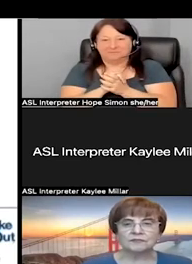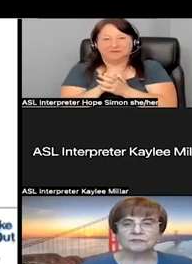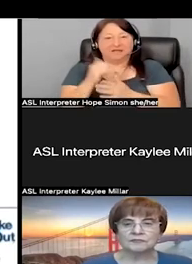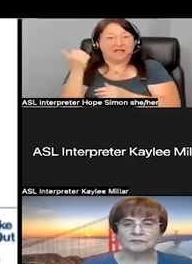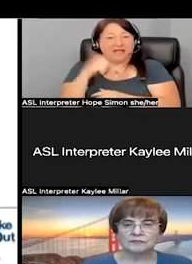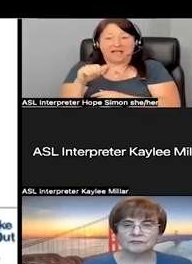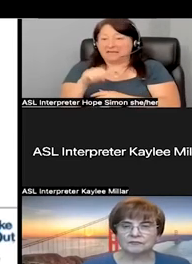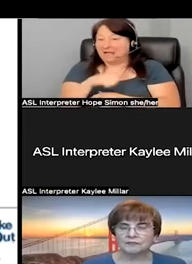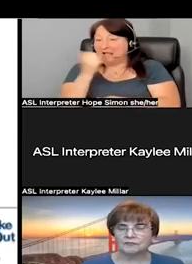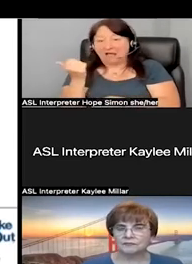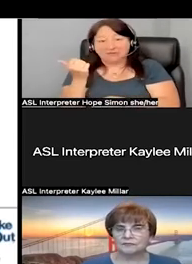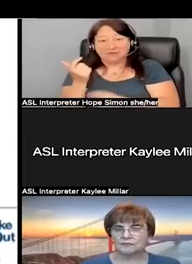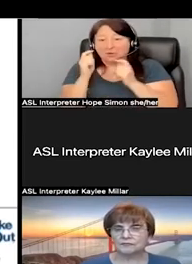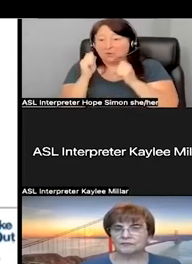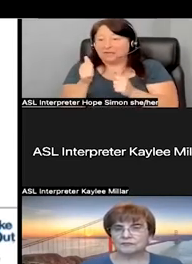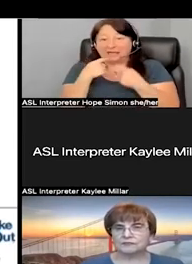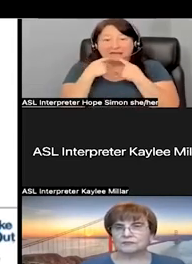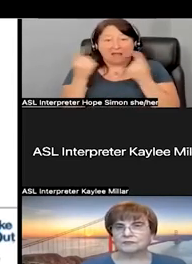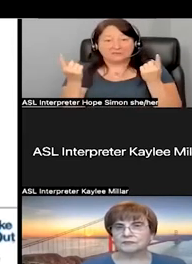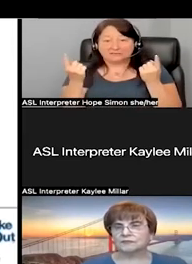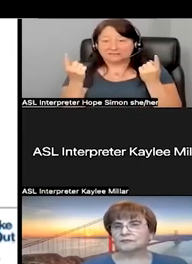Anyone else have any quick announcement?